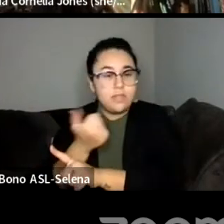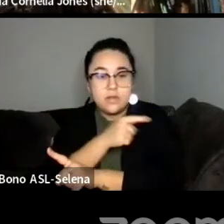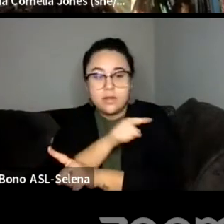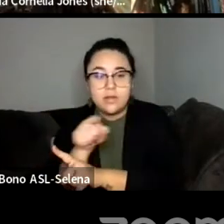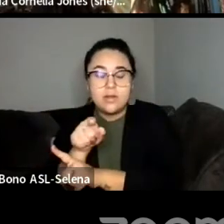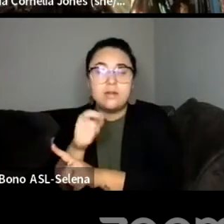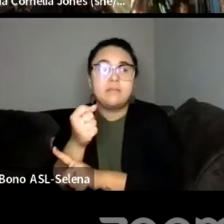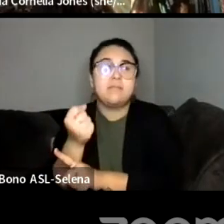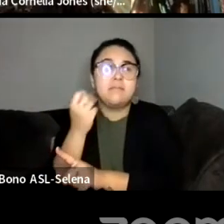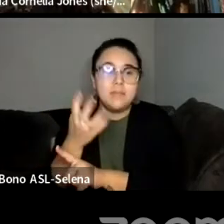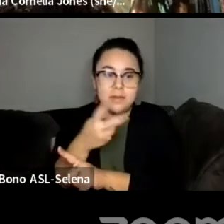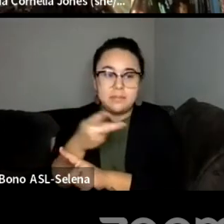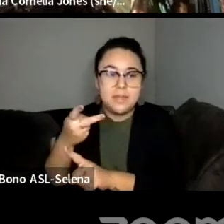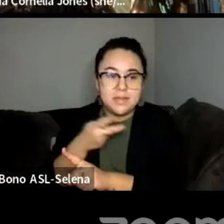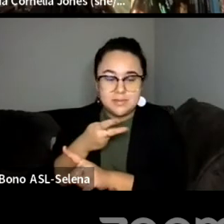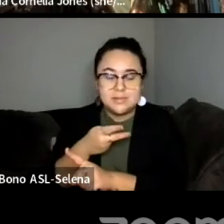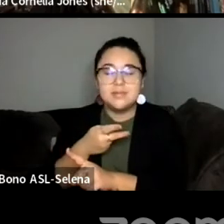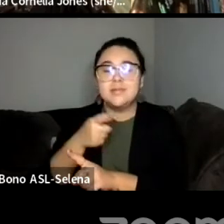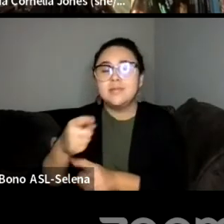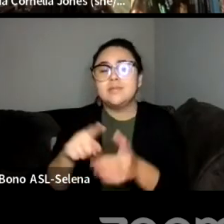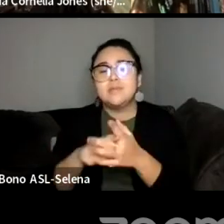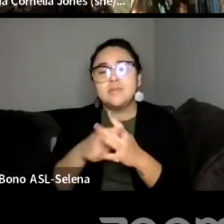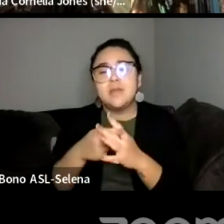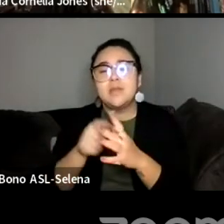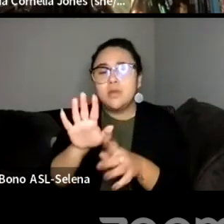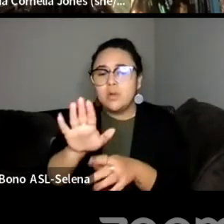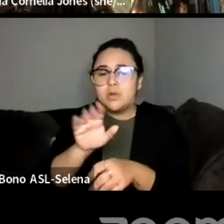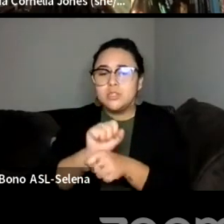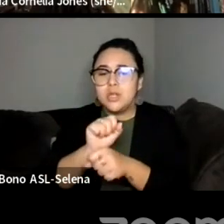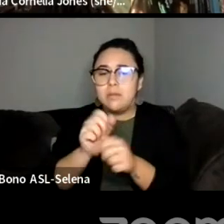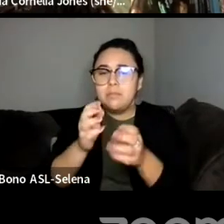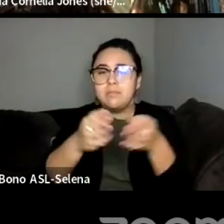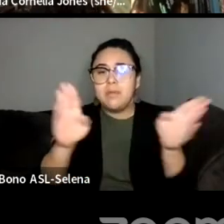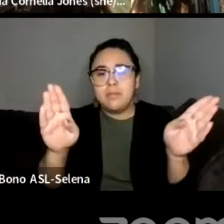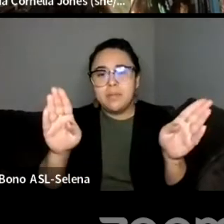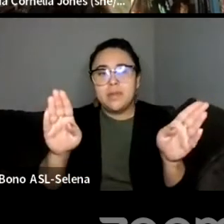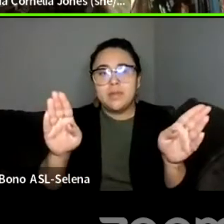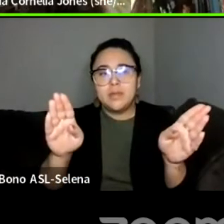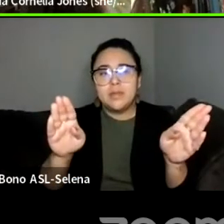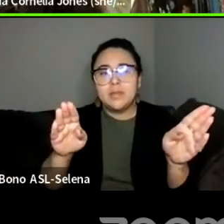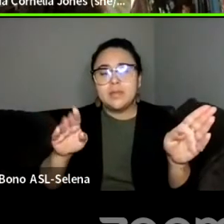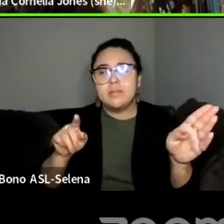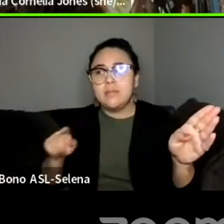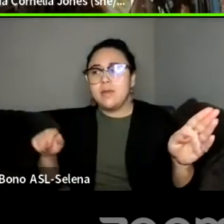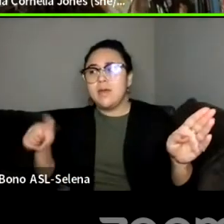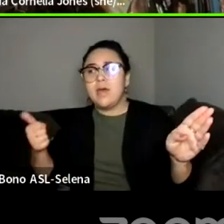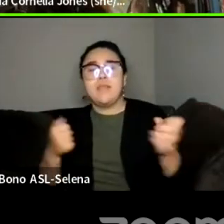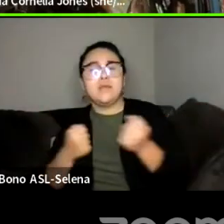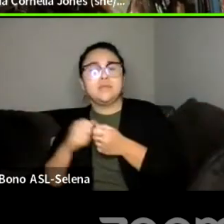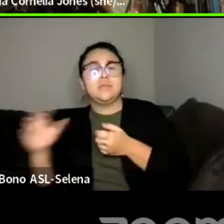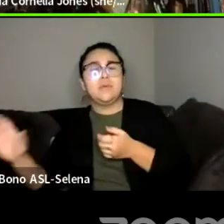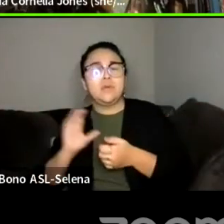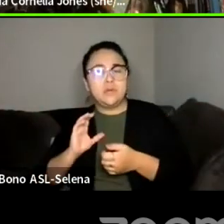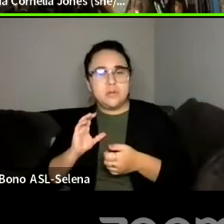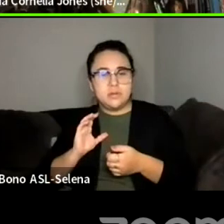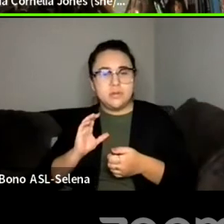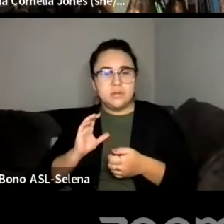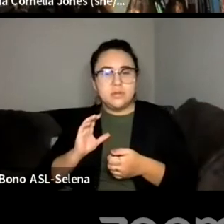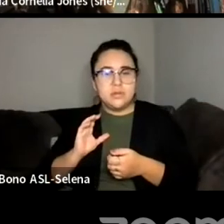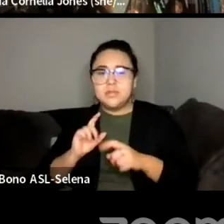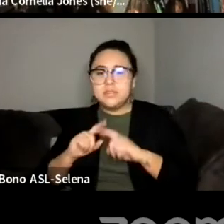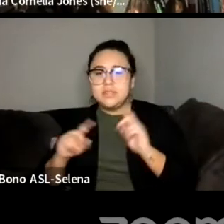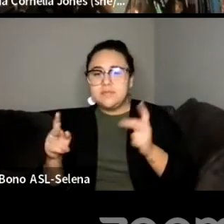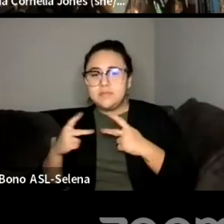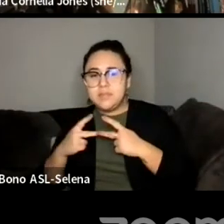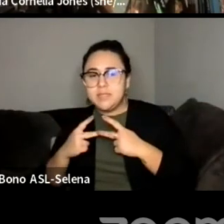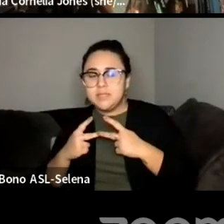that you were starting your job at the public, but you were receiving the support elsewhere. Right. Can you talk a little bit about, you know, you